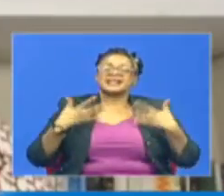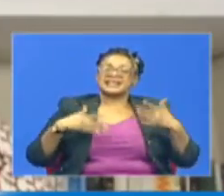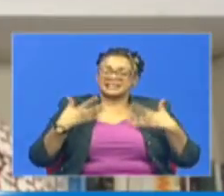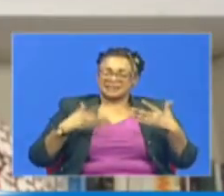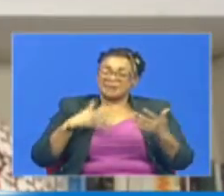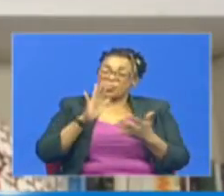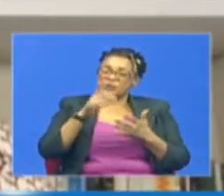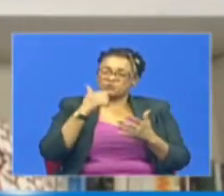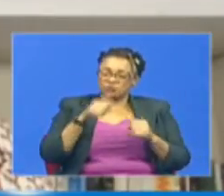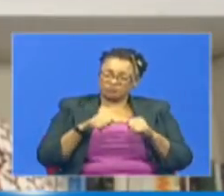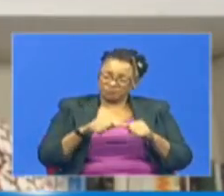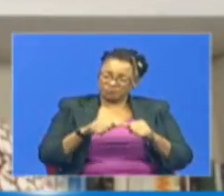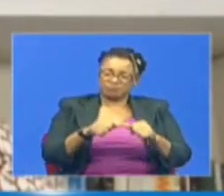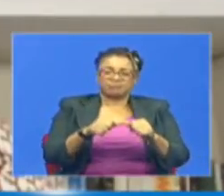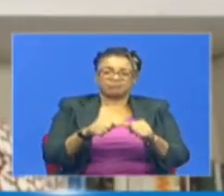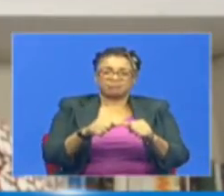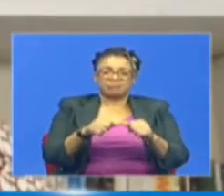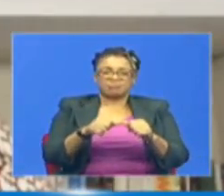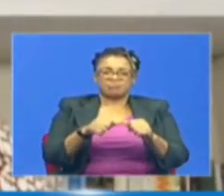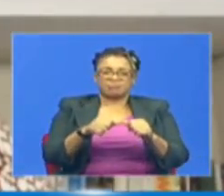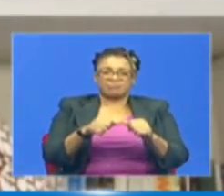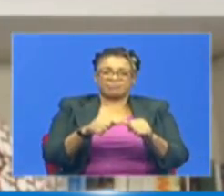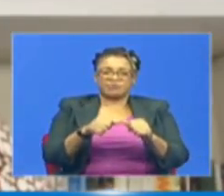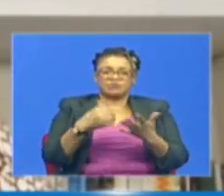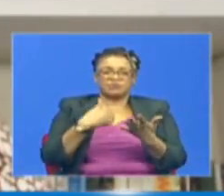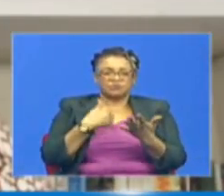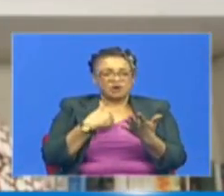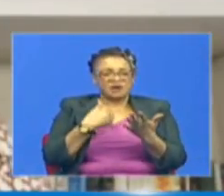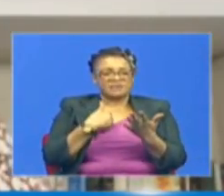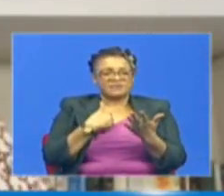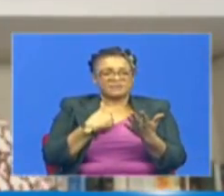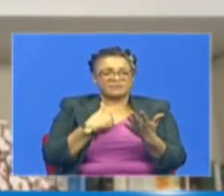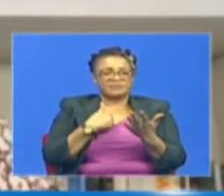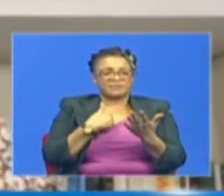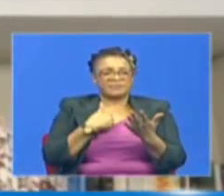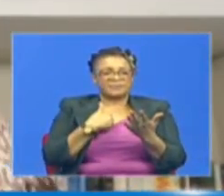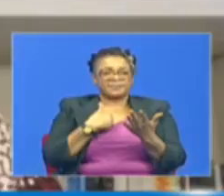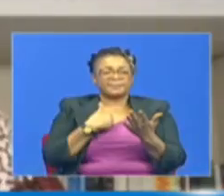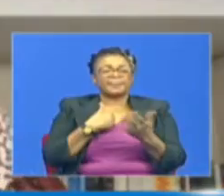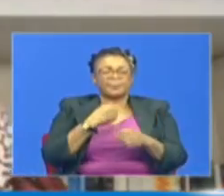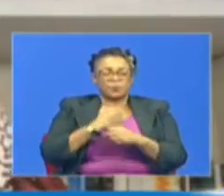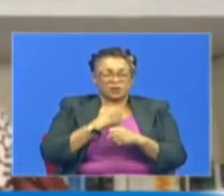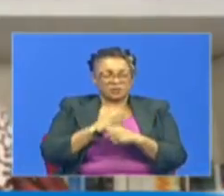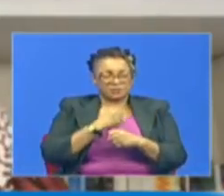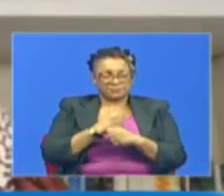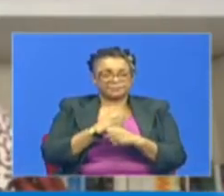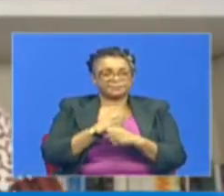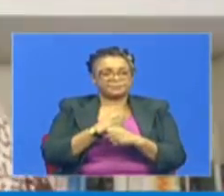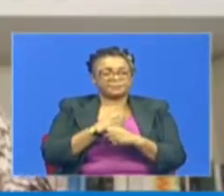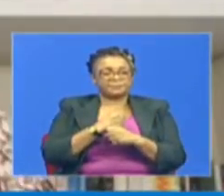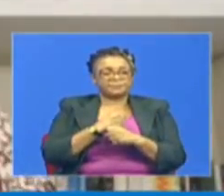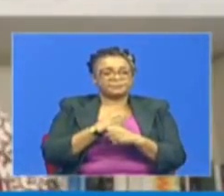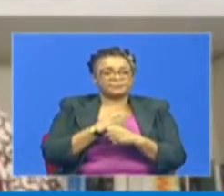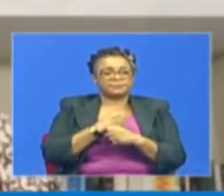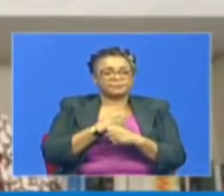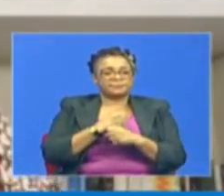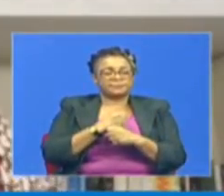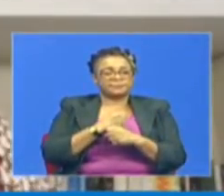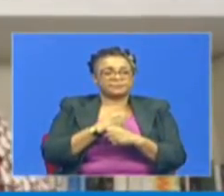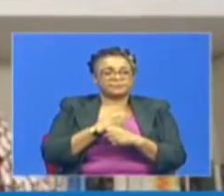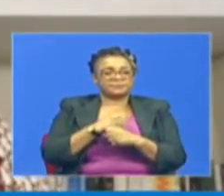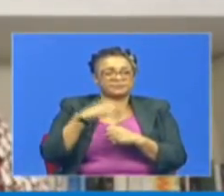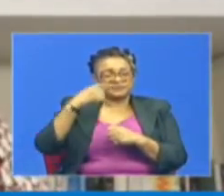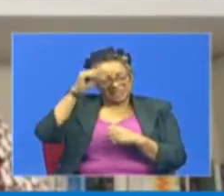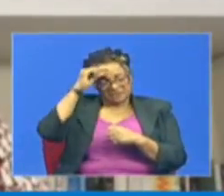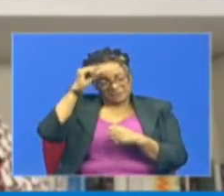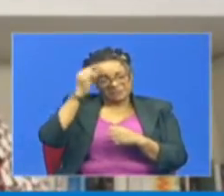have continued to maintain a modicum of operations. The government actions with regard to payment,